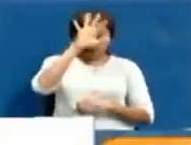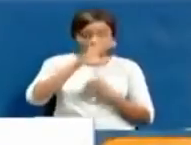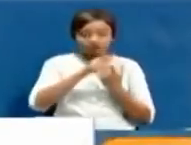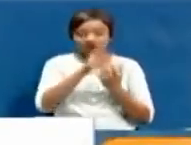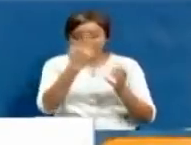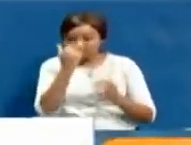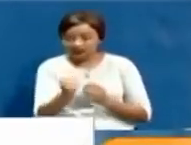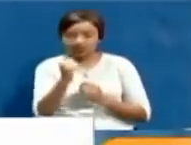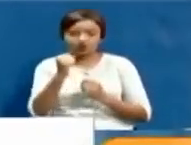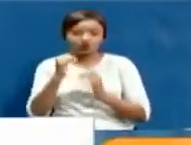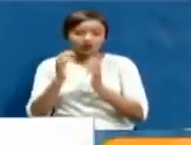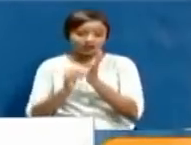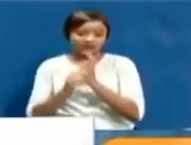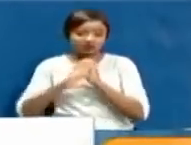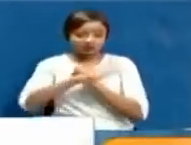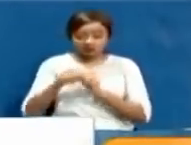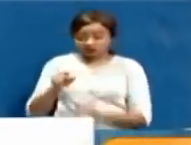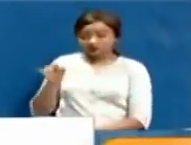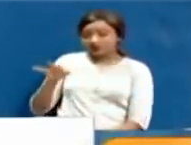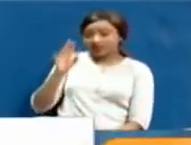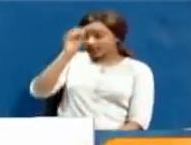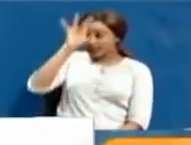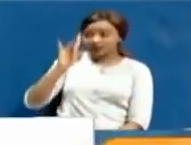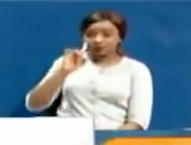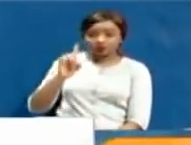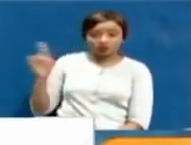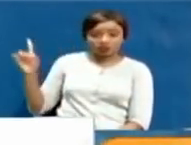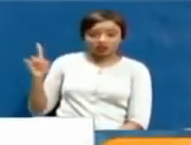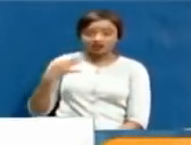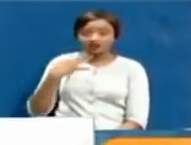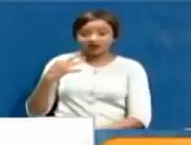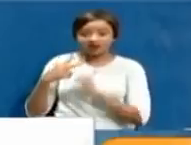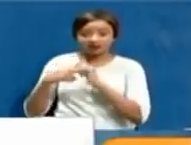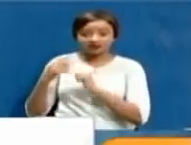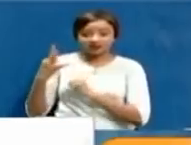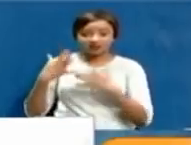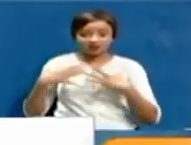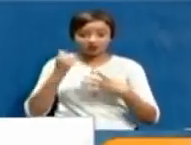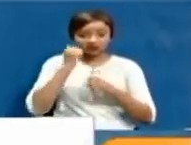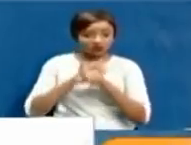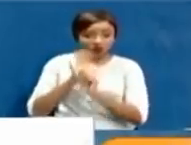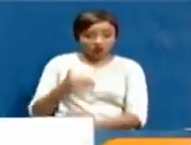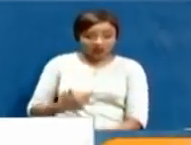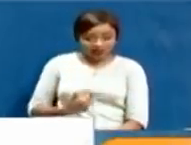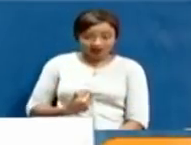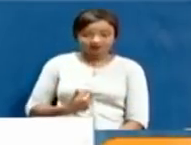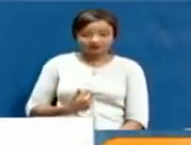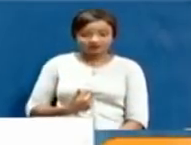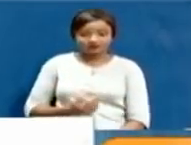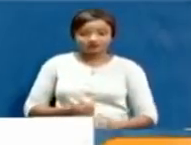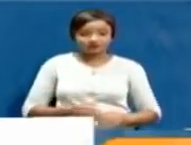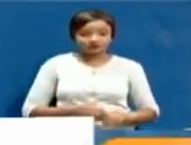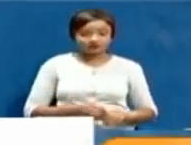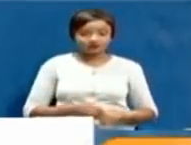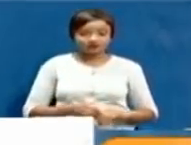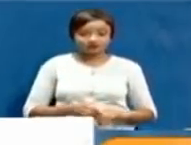reported 373 positive cases, and the virus seems to have seriously taken root in the population of the